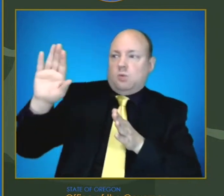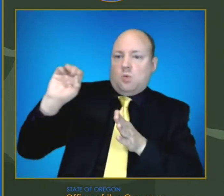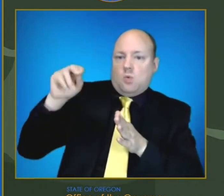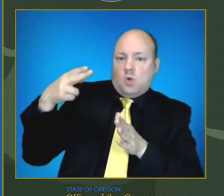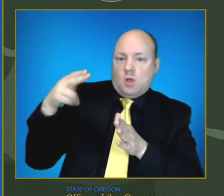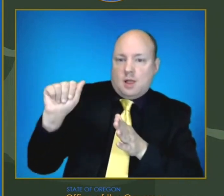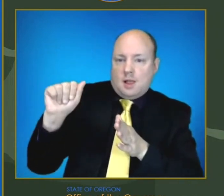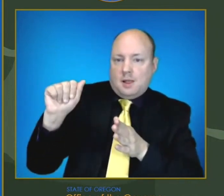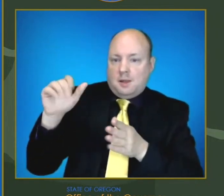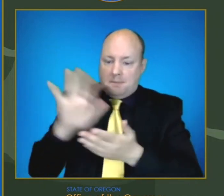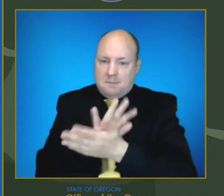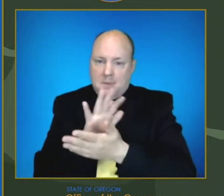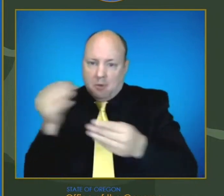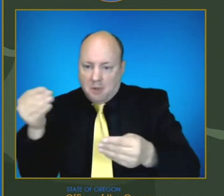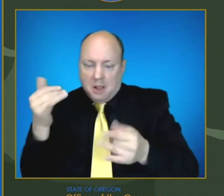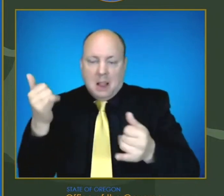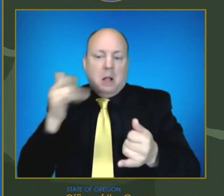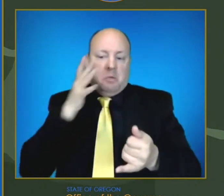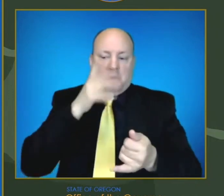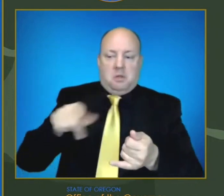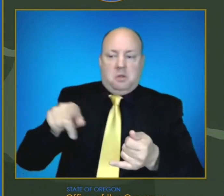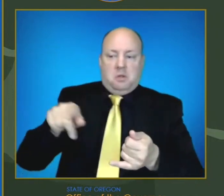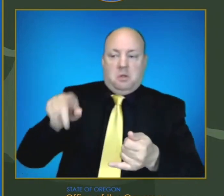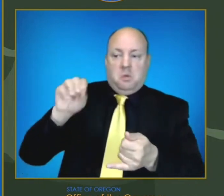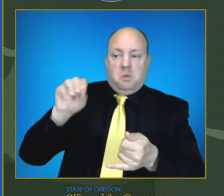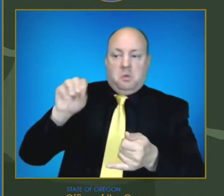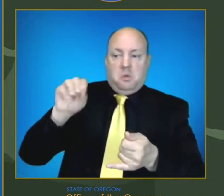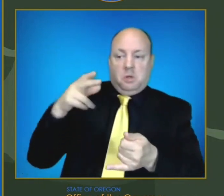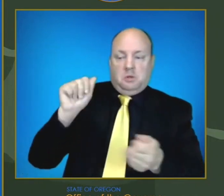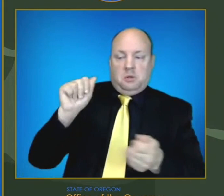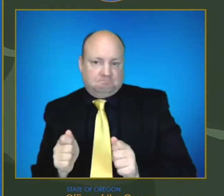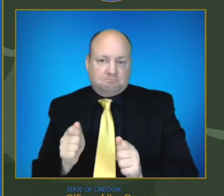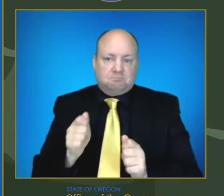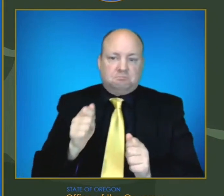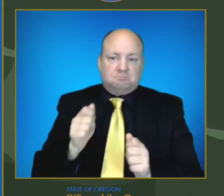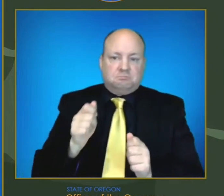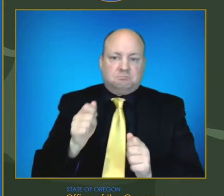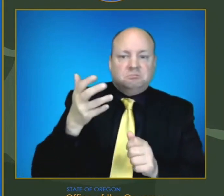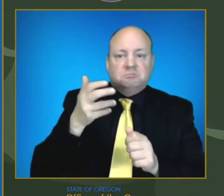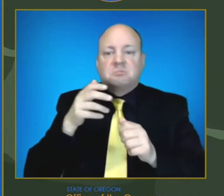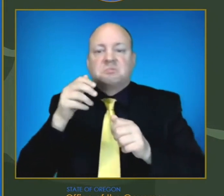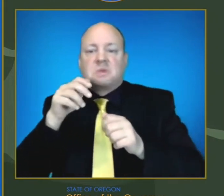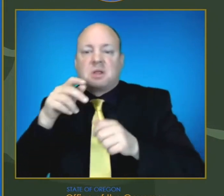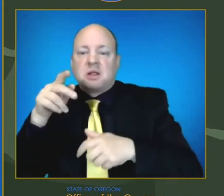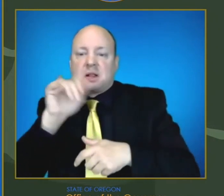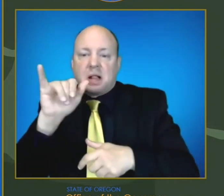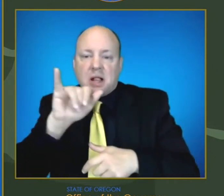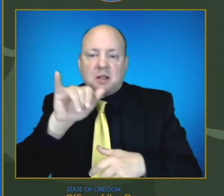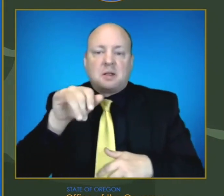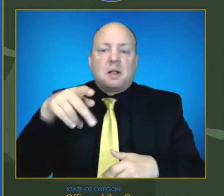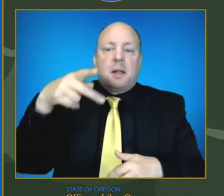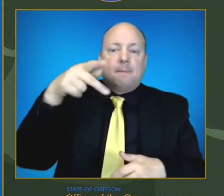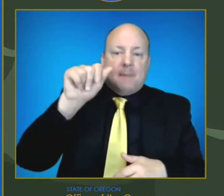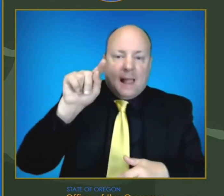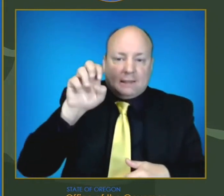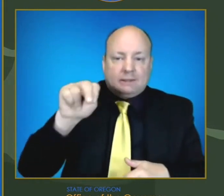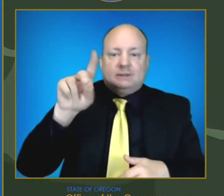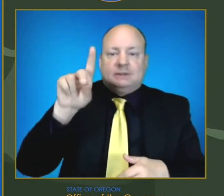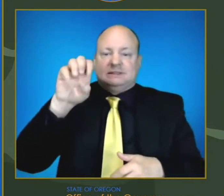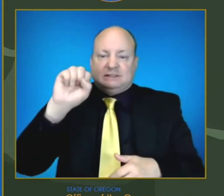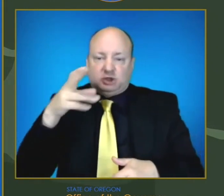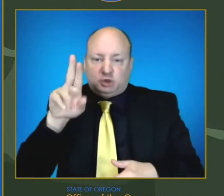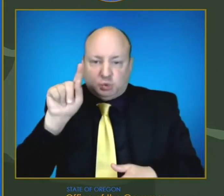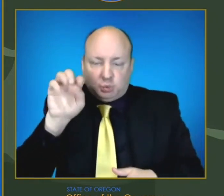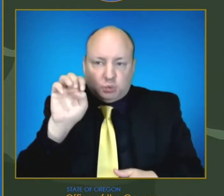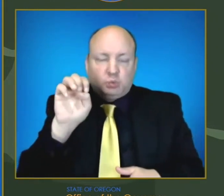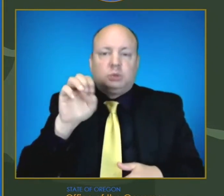counties are Benton, Deschutes, Hood River, Lincoln, and Washington counties. That's an exciting milestone in this pandemic. And as I